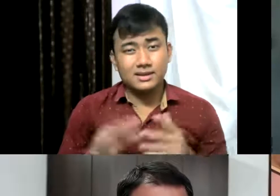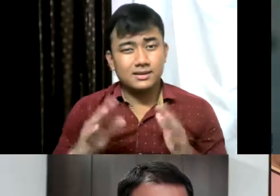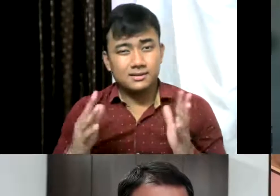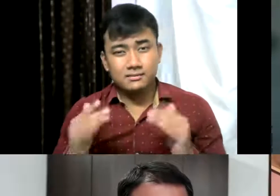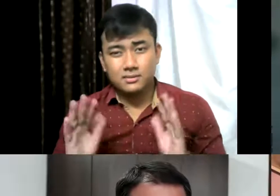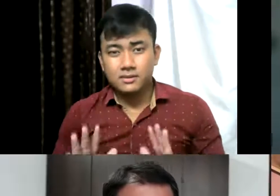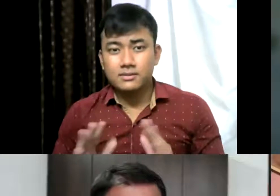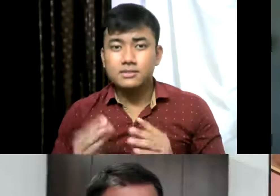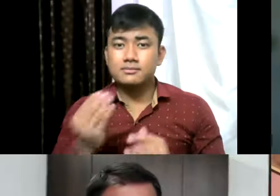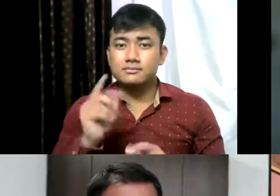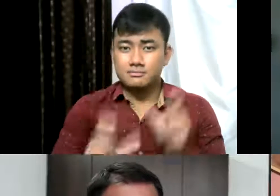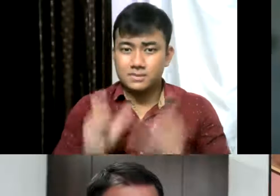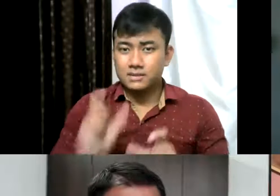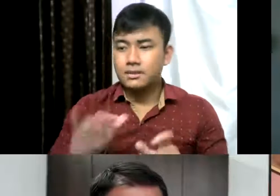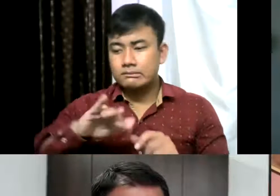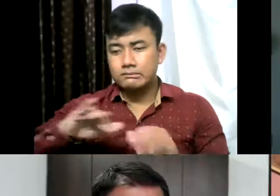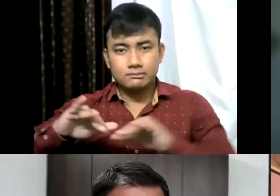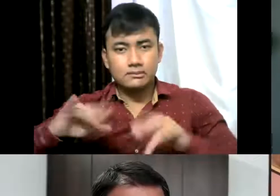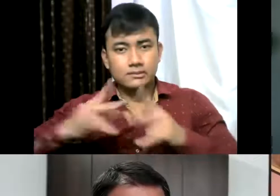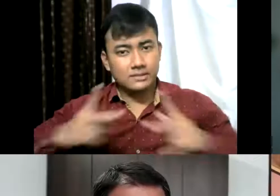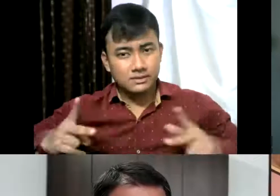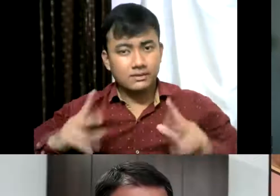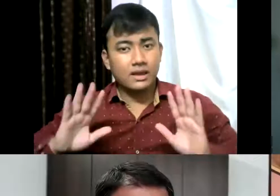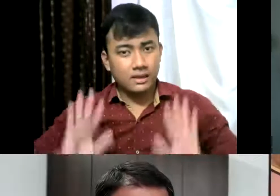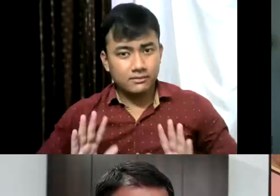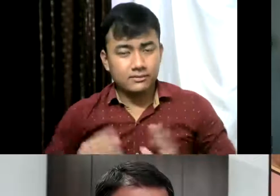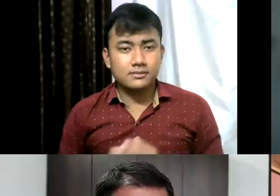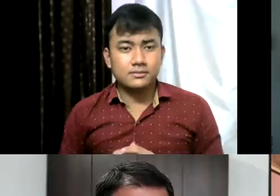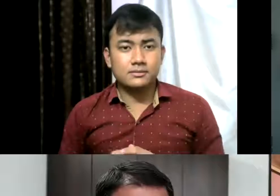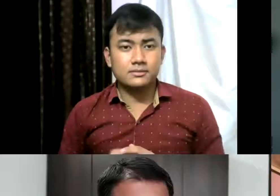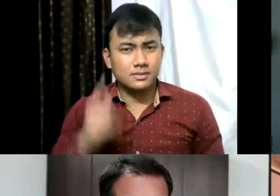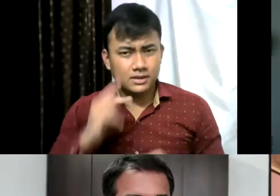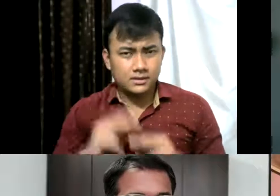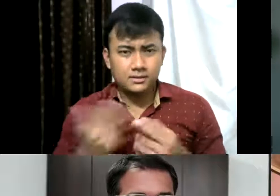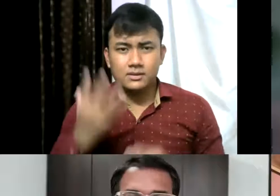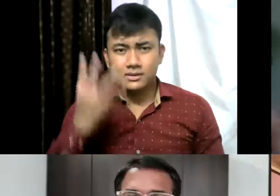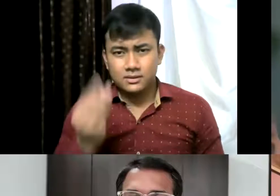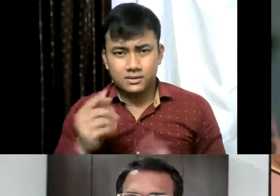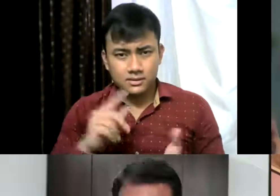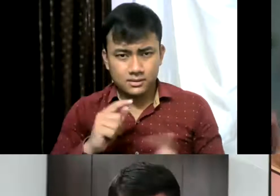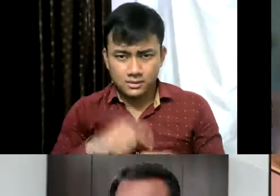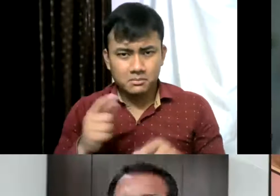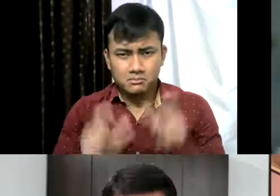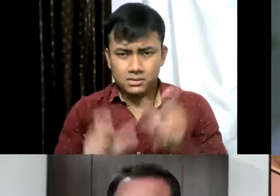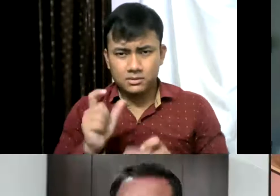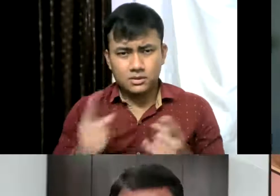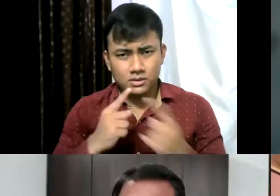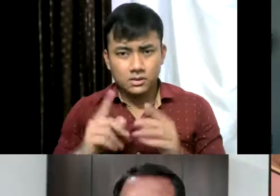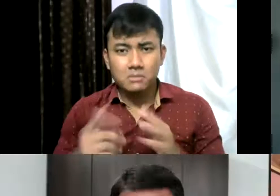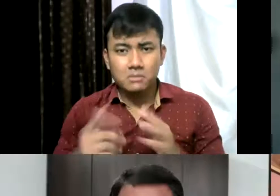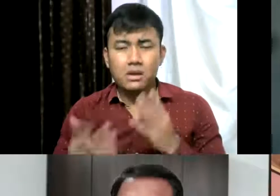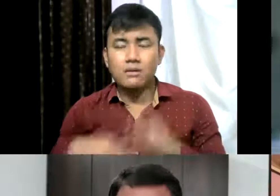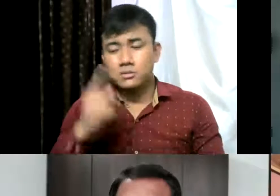to remain in some ways. And it's nice when apps give us the tools to select what you